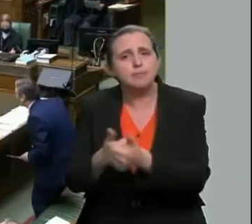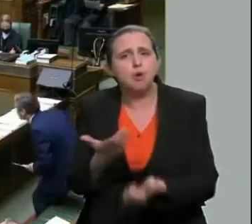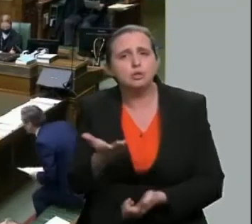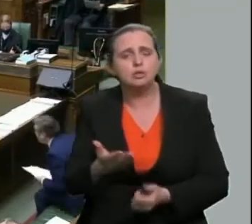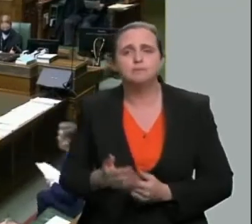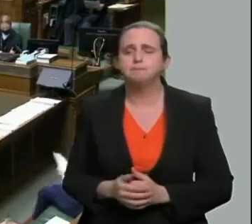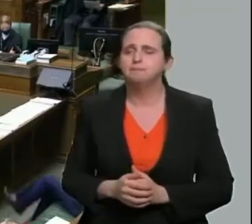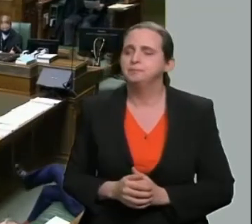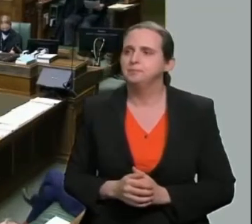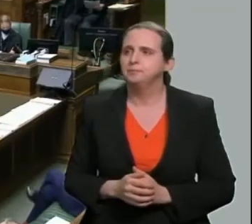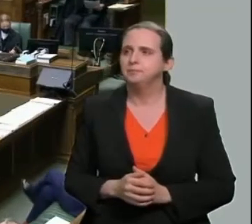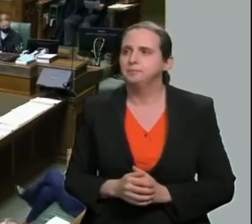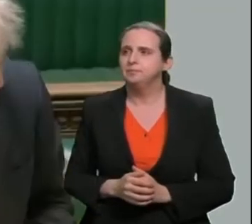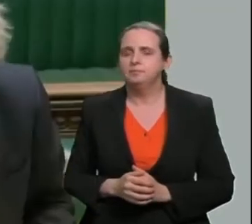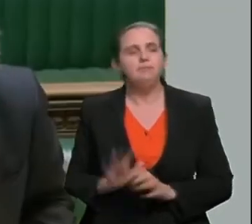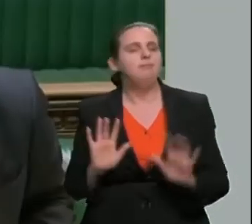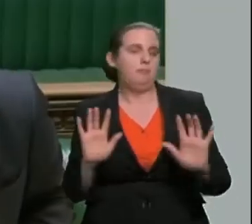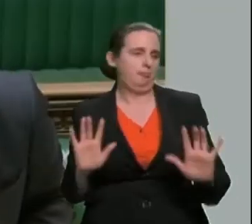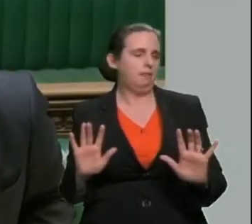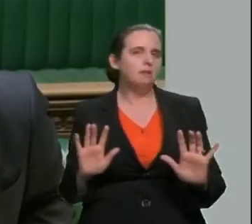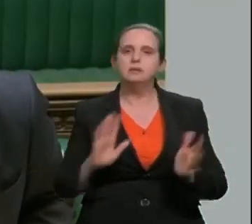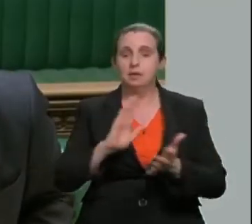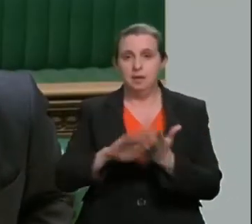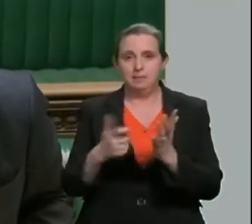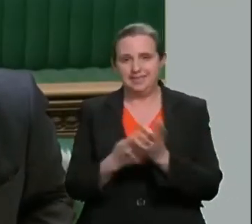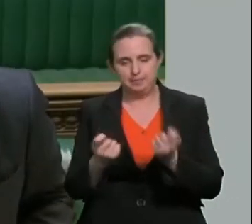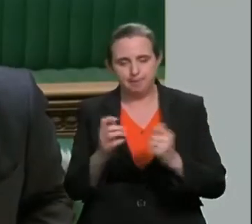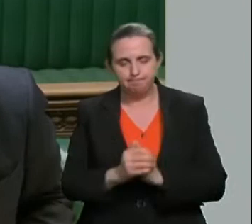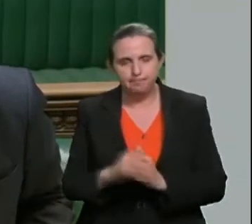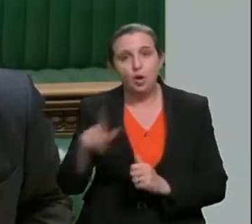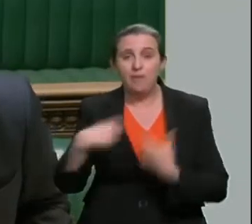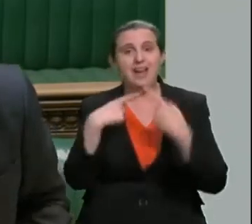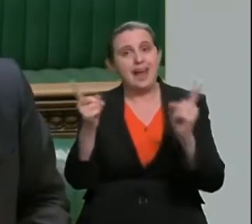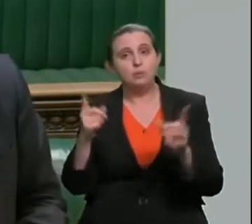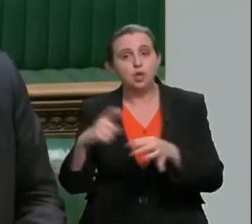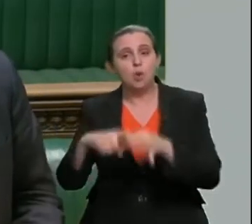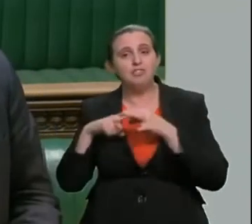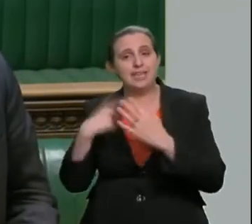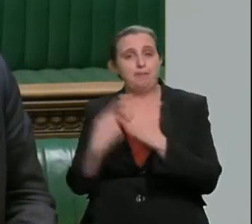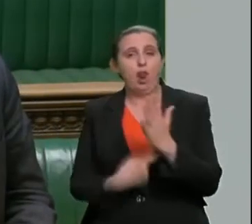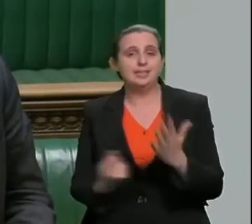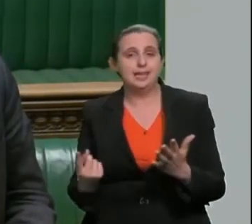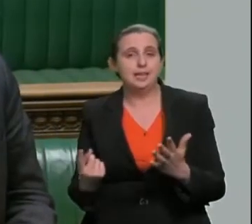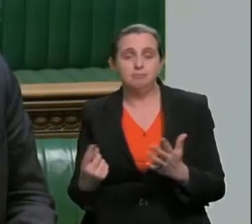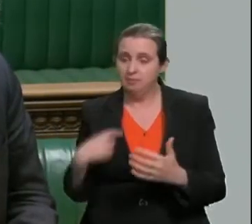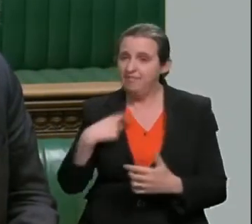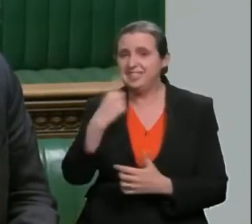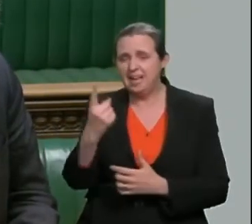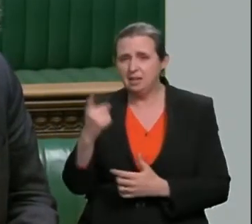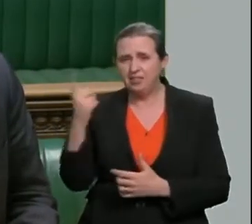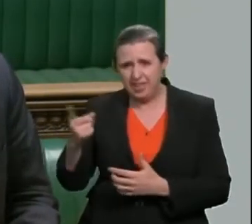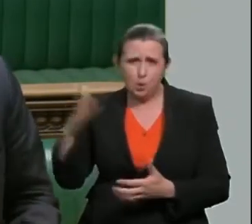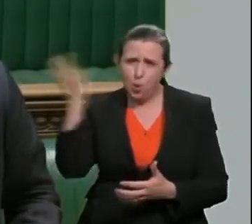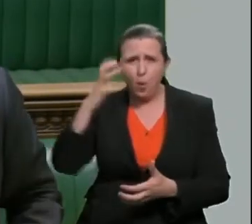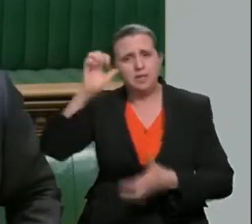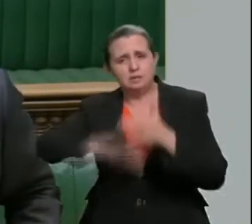Mr. Speaker, we've just announced the quarantine policy, which, as I've said to the House, is amongst the toughest